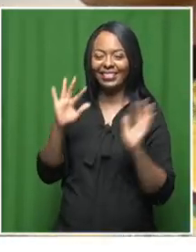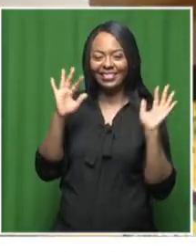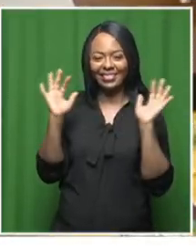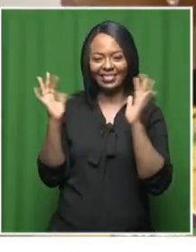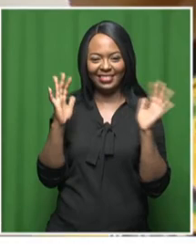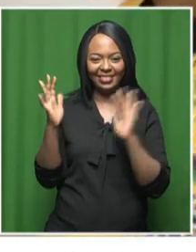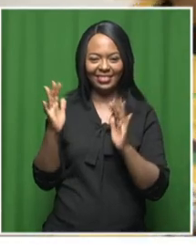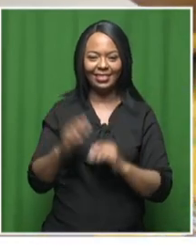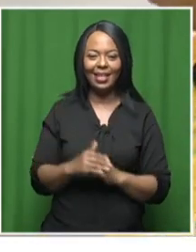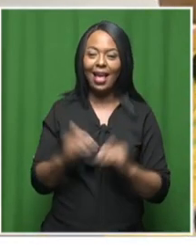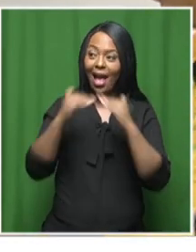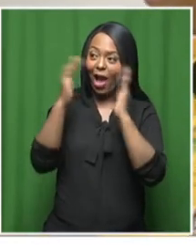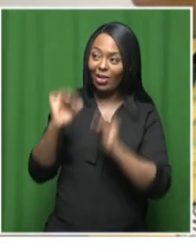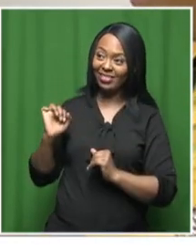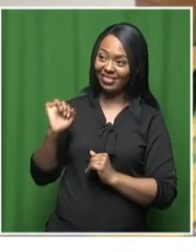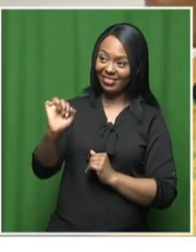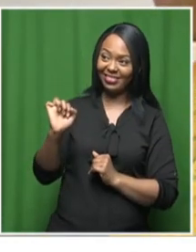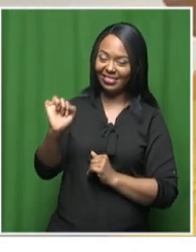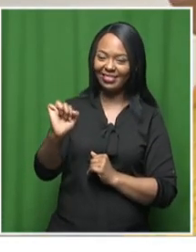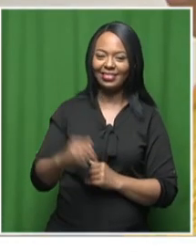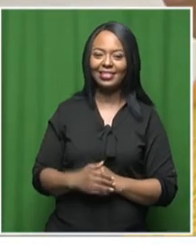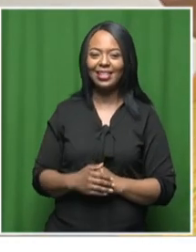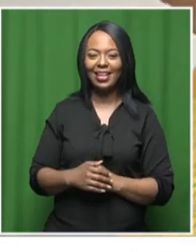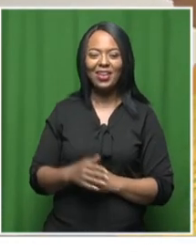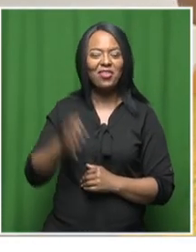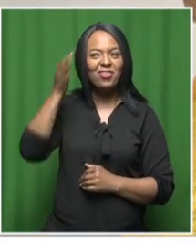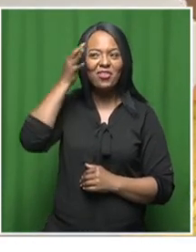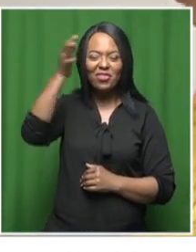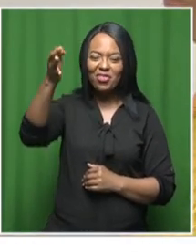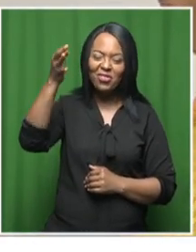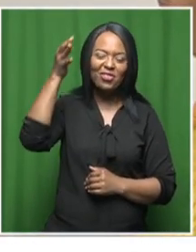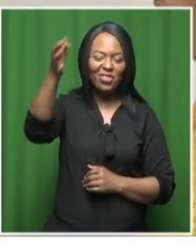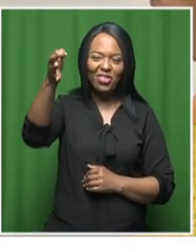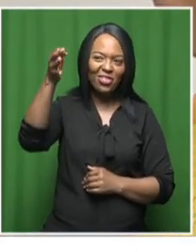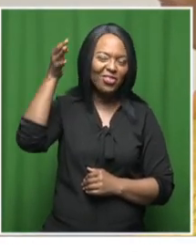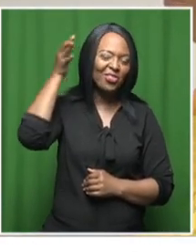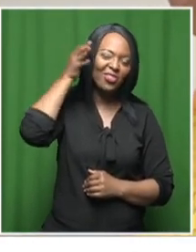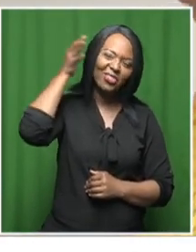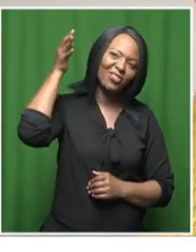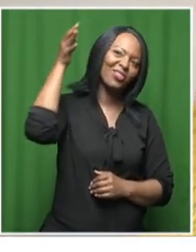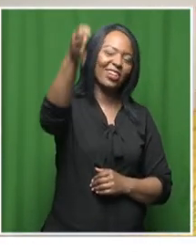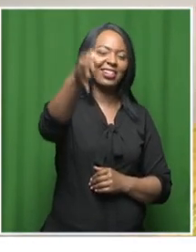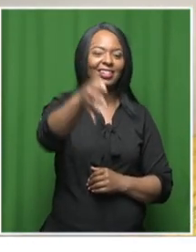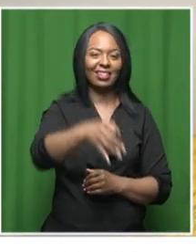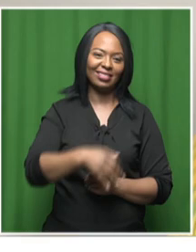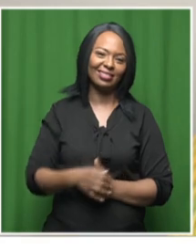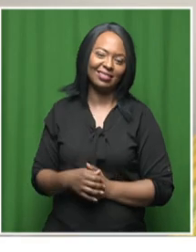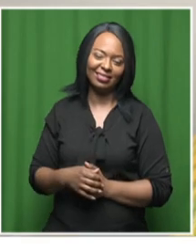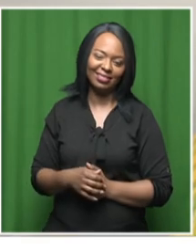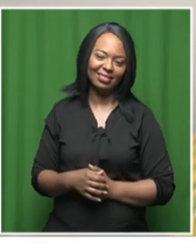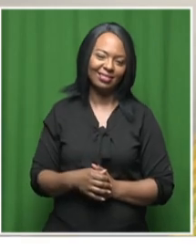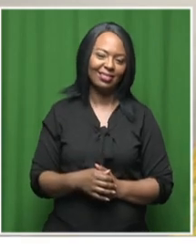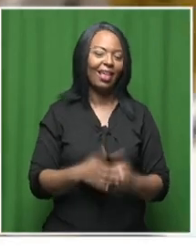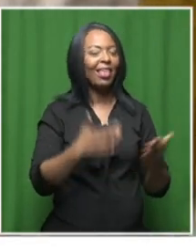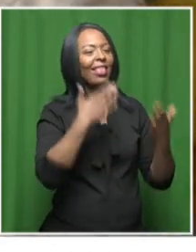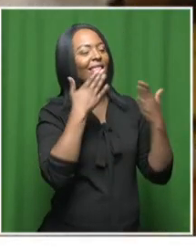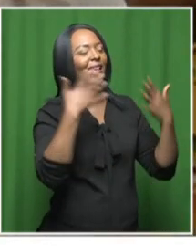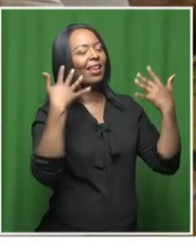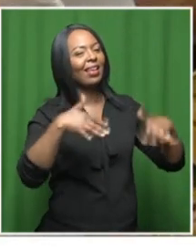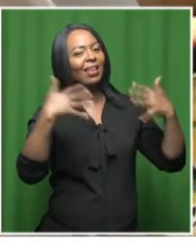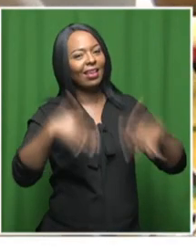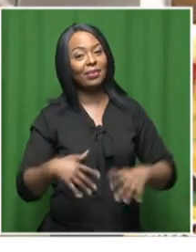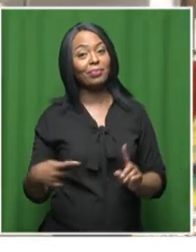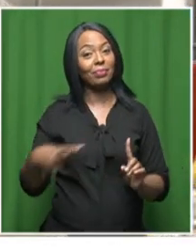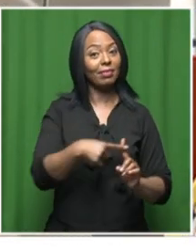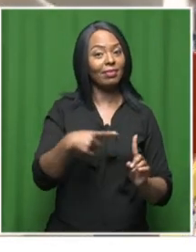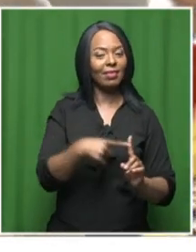This is your house forever and ever and ever. Thank you so much. Zwane